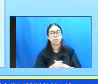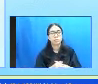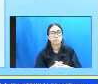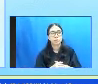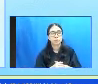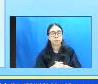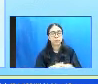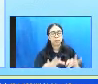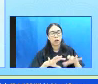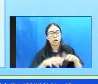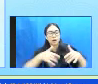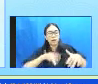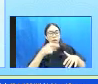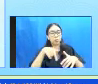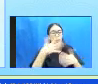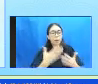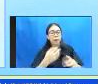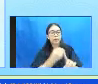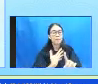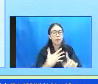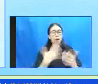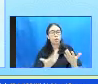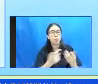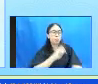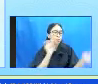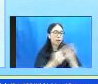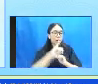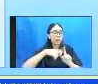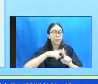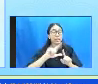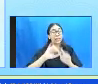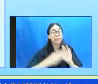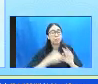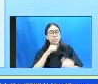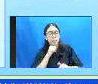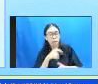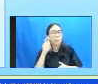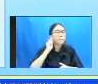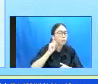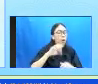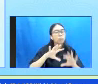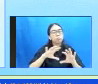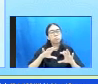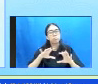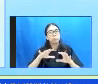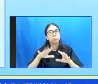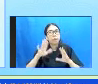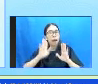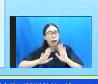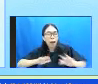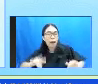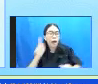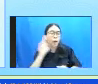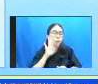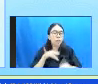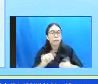the women, youth, people, and the person with disability. It's my last